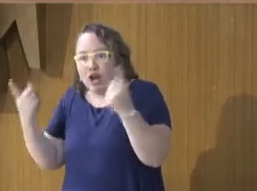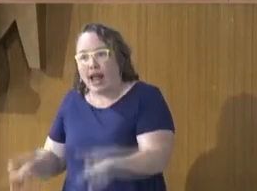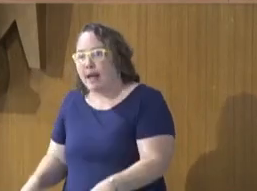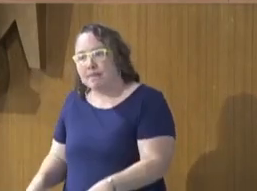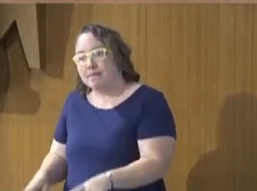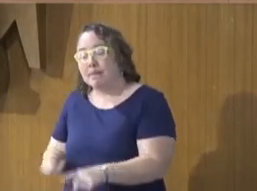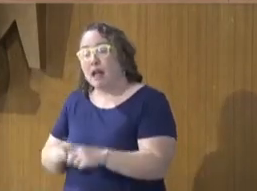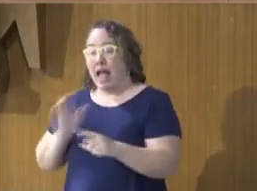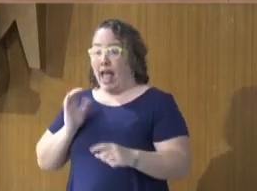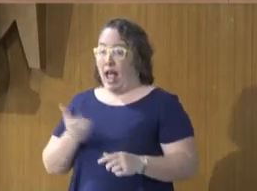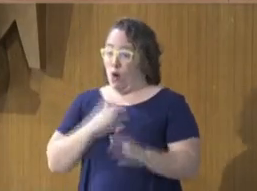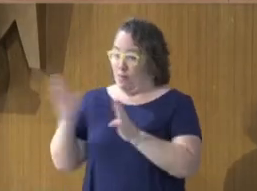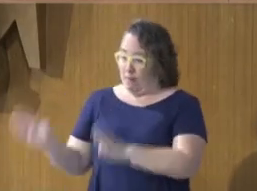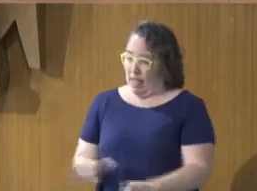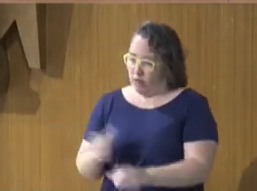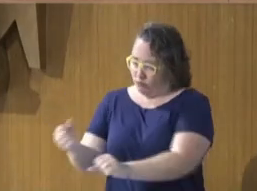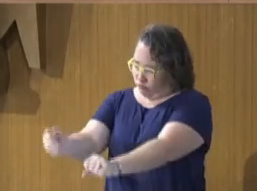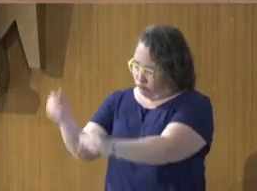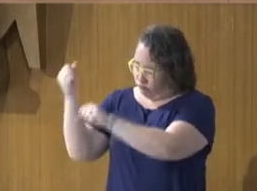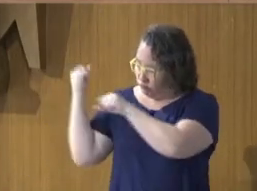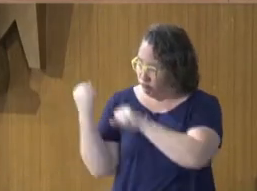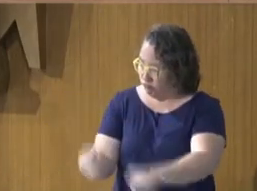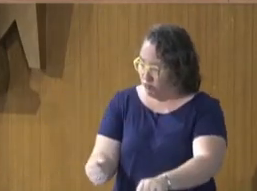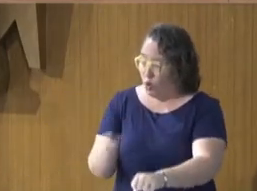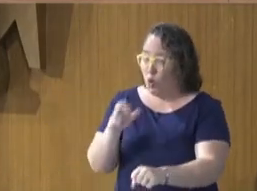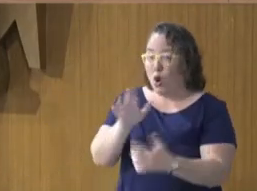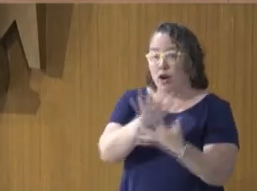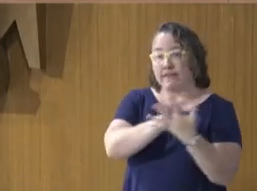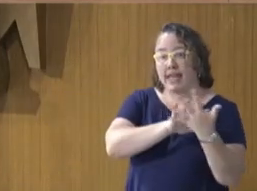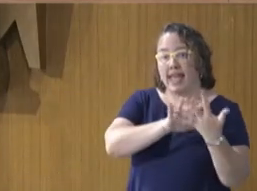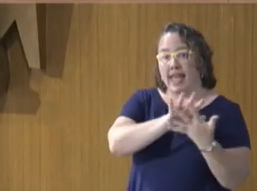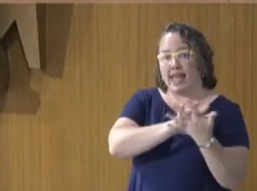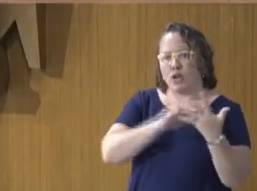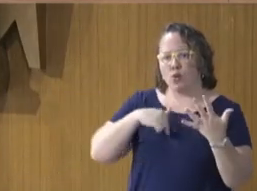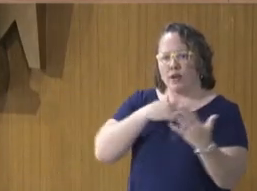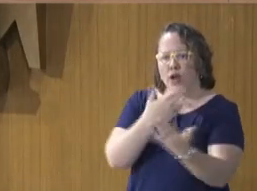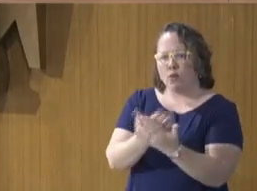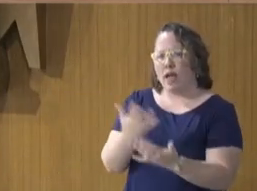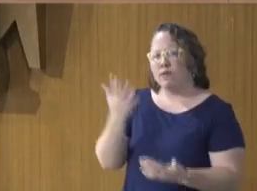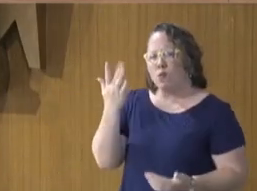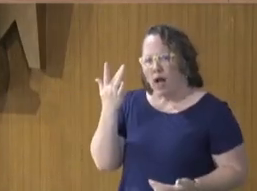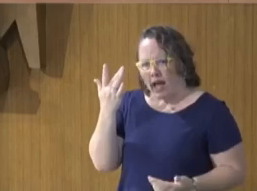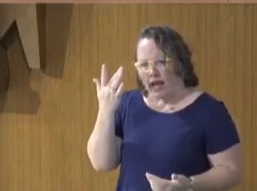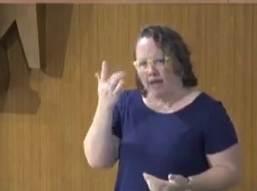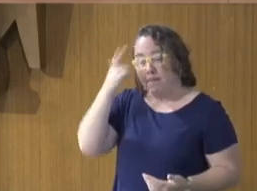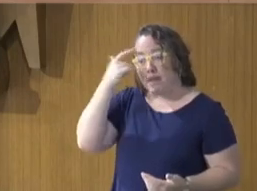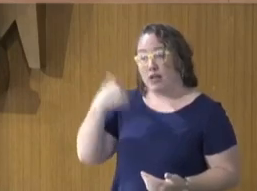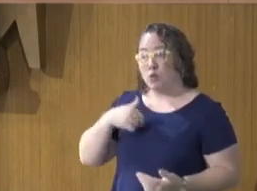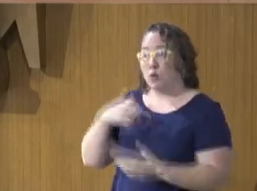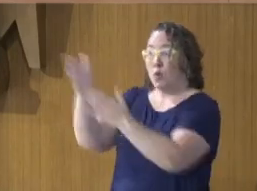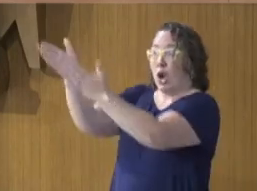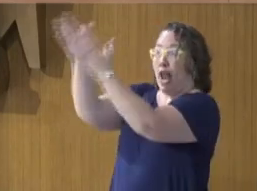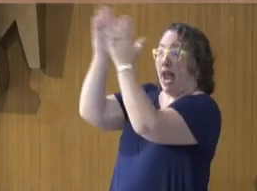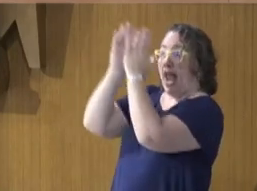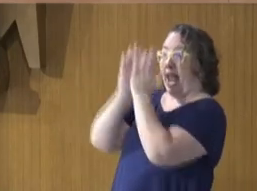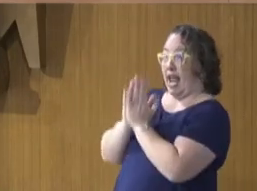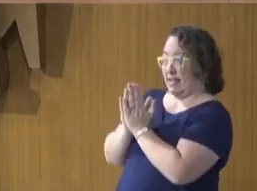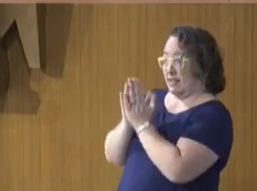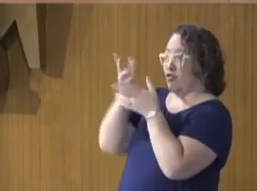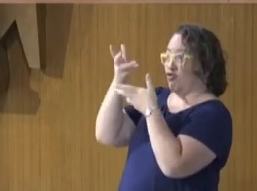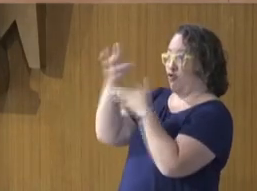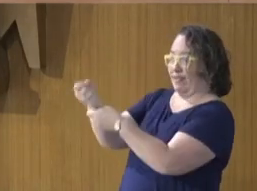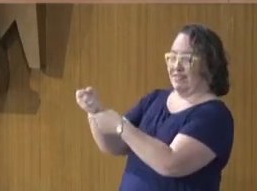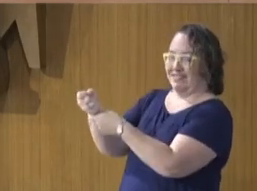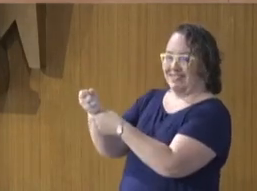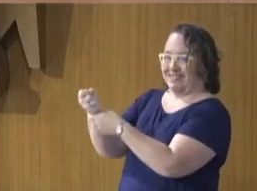were concrete or vague, we have ended up right here where we are today, being asked to trust God in all her mystery,